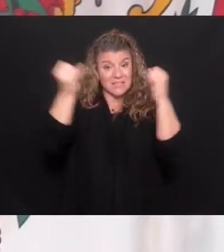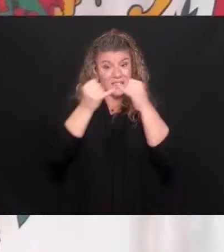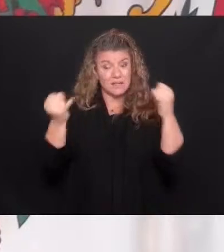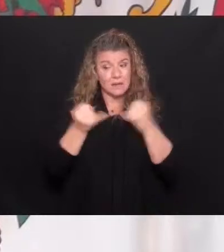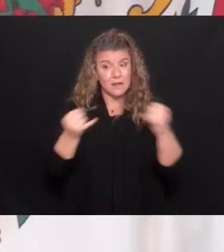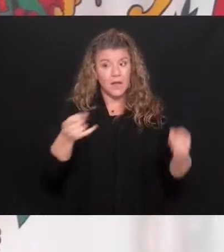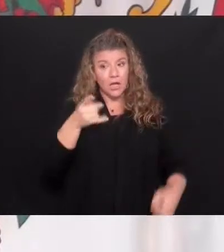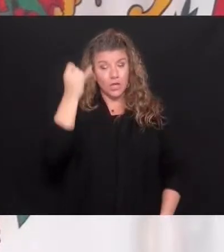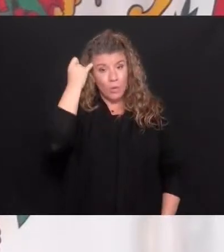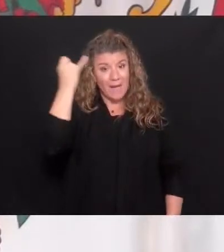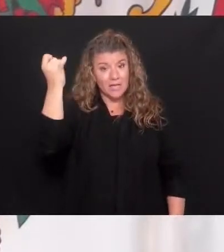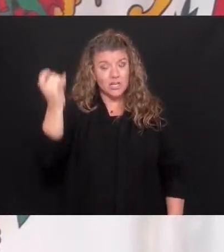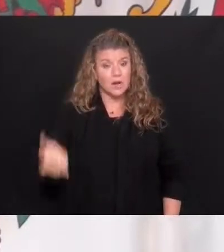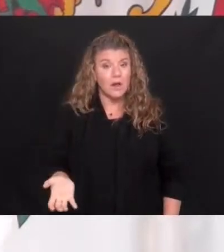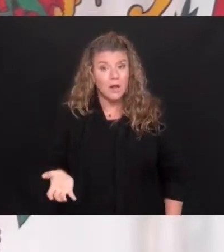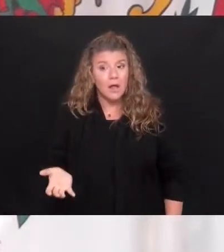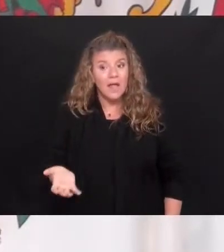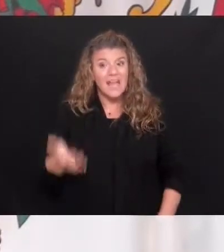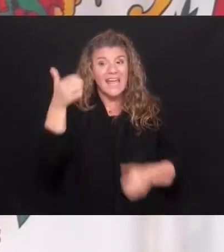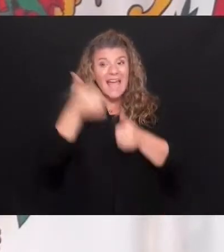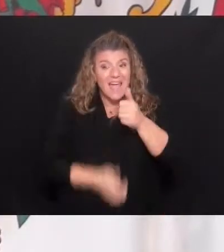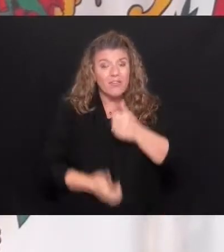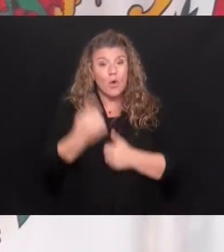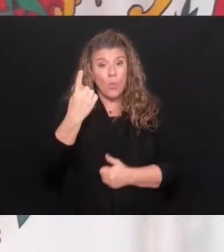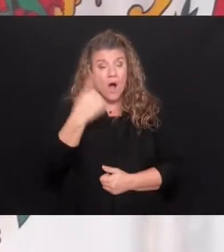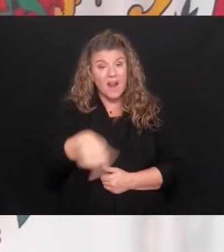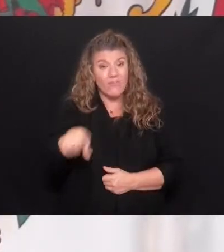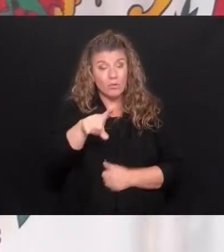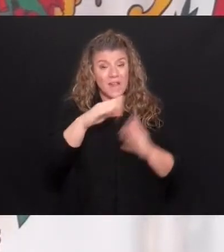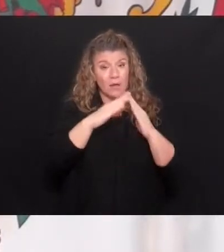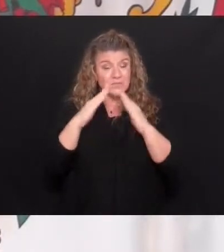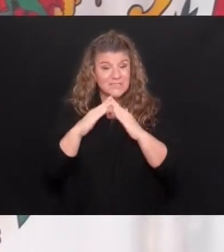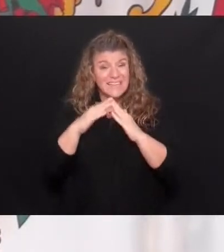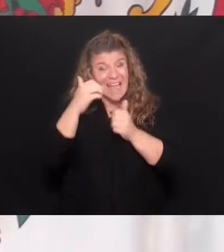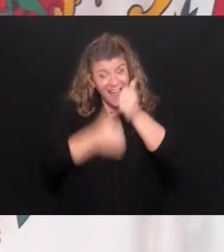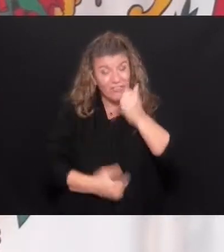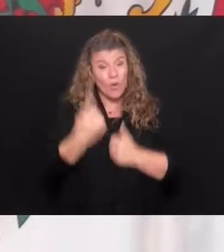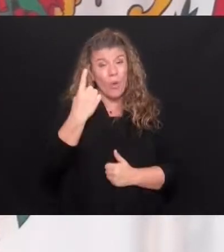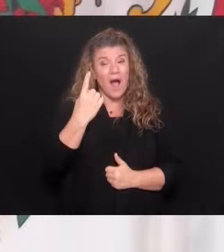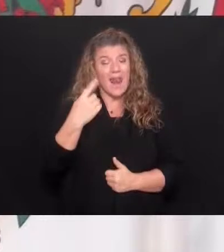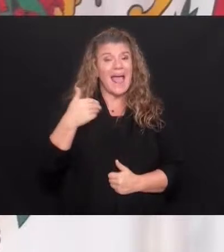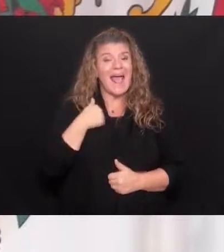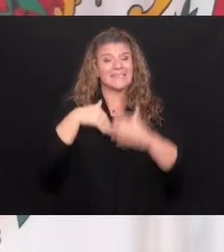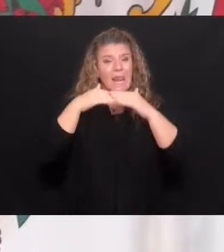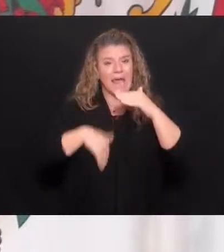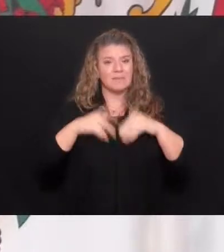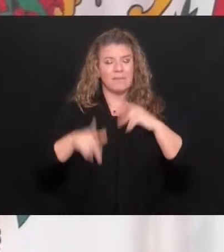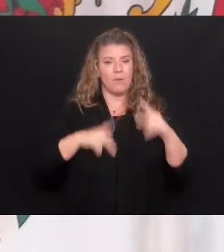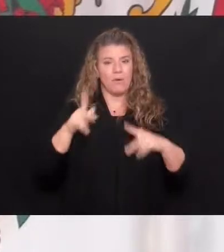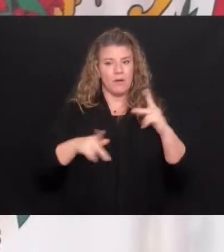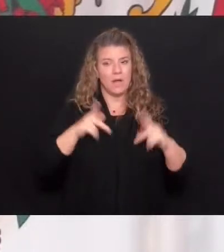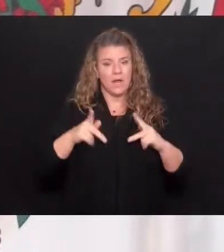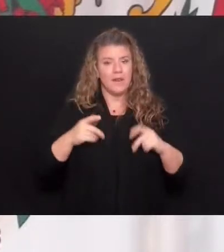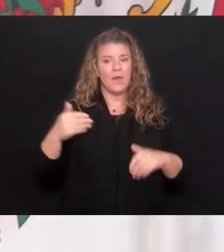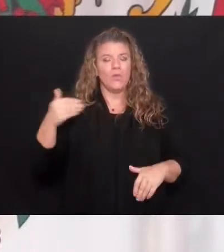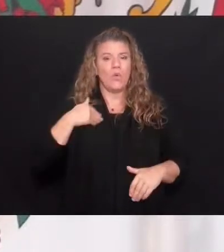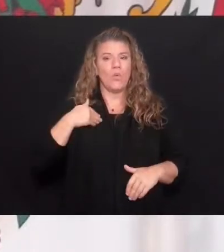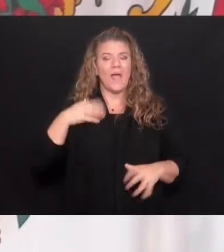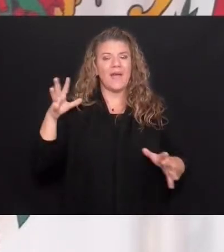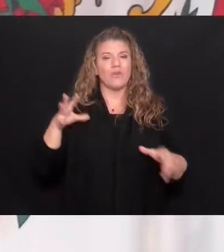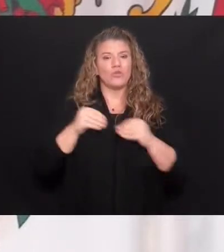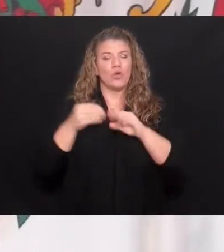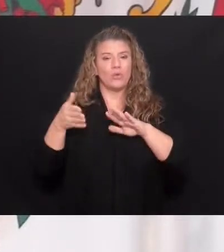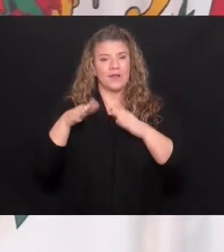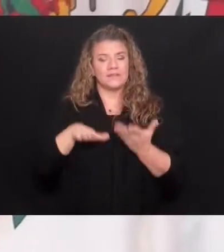you just imagine that every one of those towns has less people than we have in